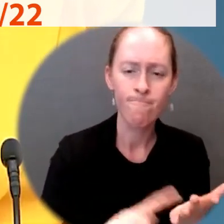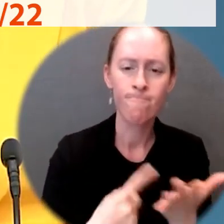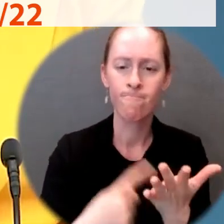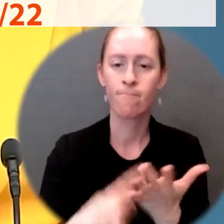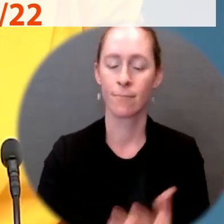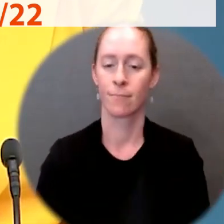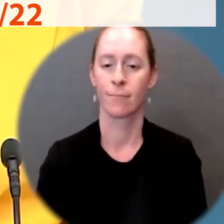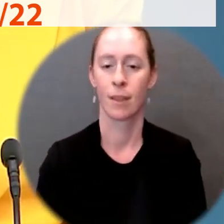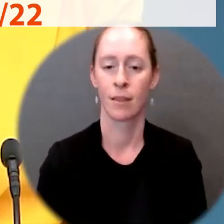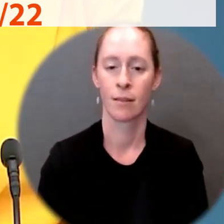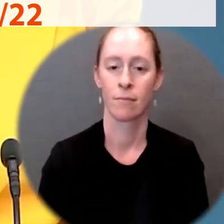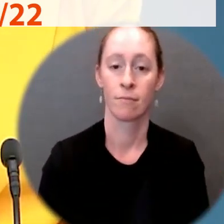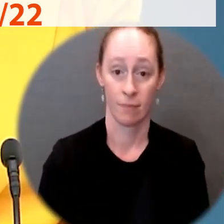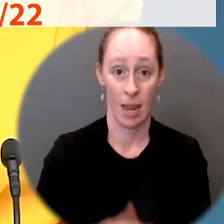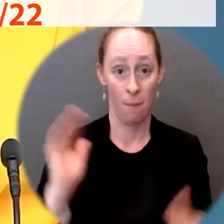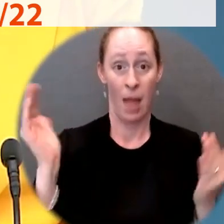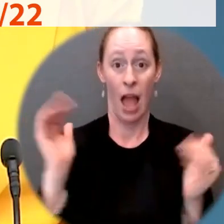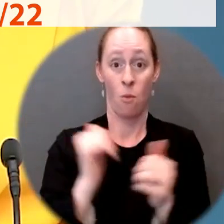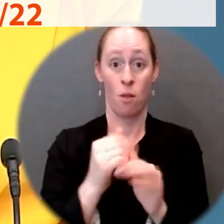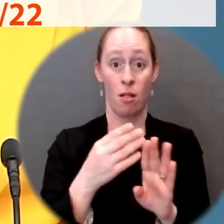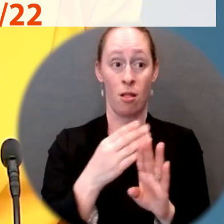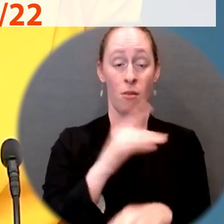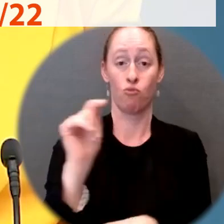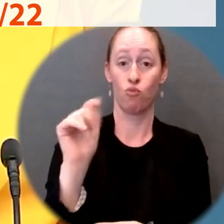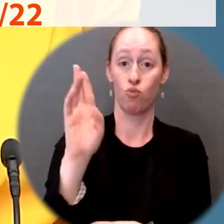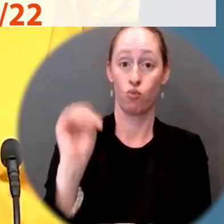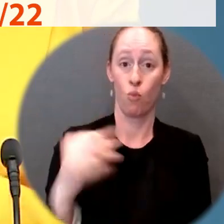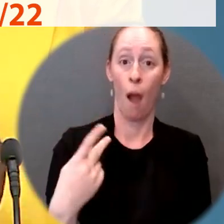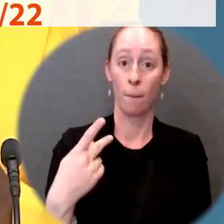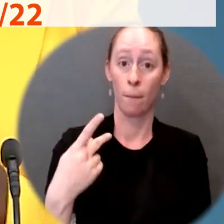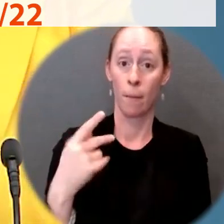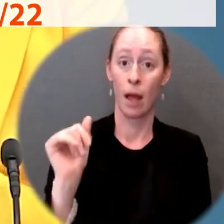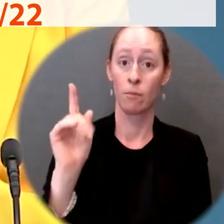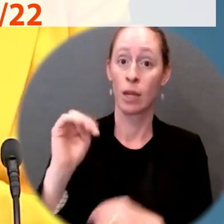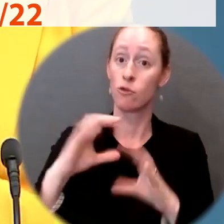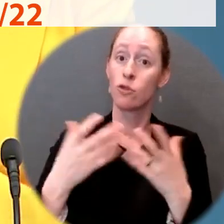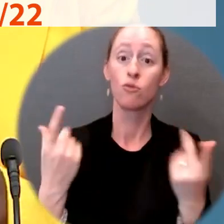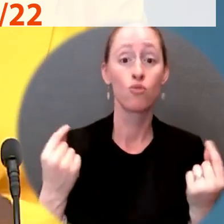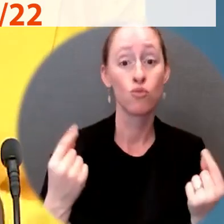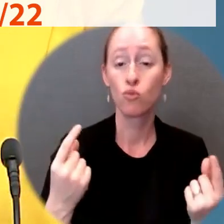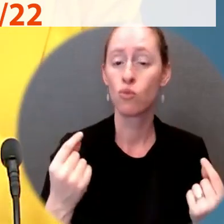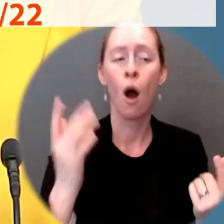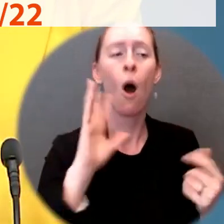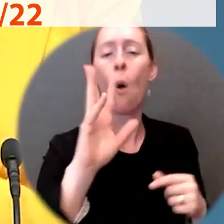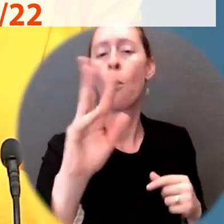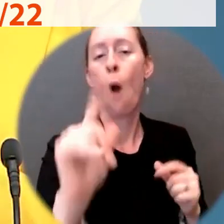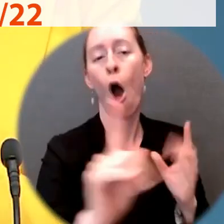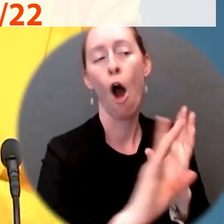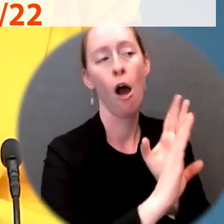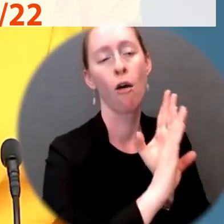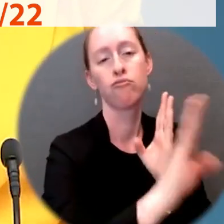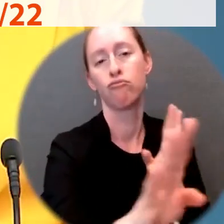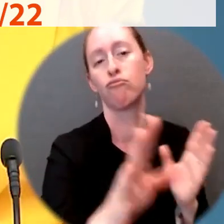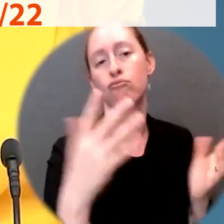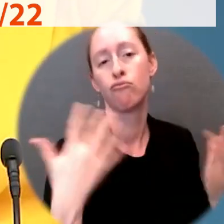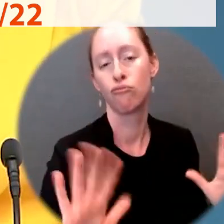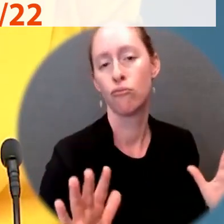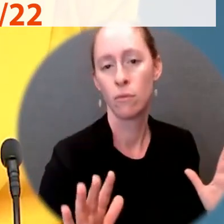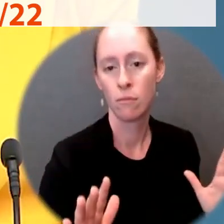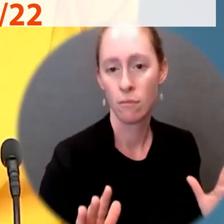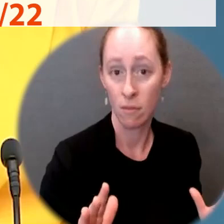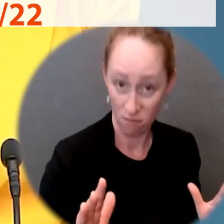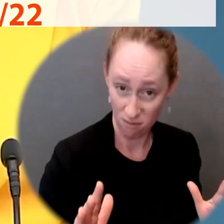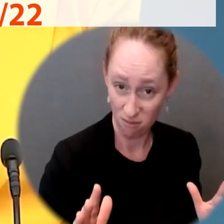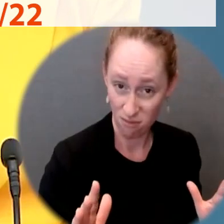an ineffective wall along the border, and couldn't even finish that in 4 years. We're certainly doing a lot more